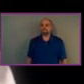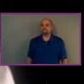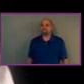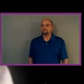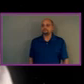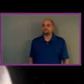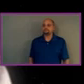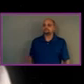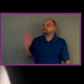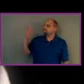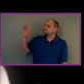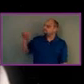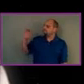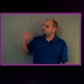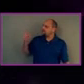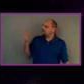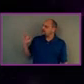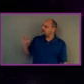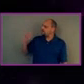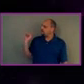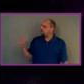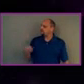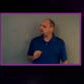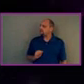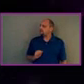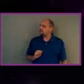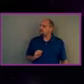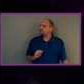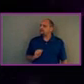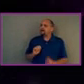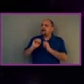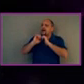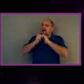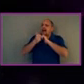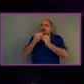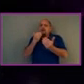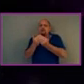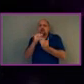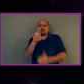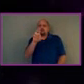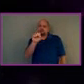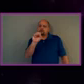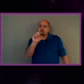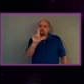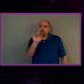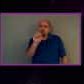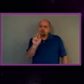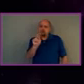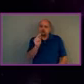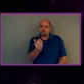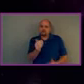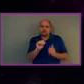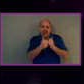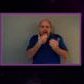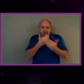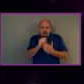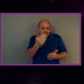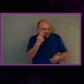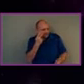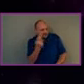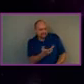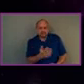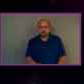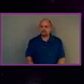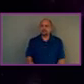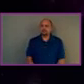So, Kathy, do you know how good of resolution are we talking about with these images?